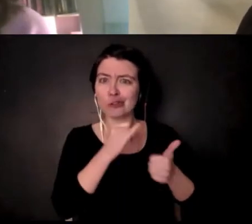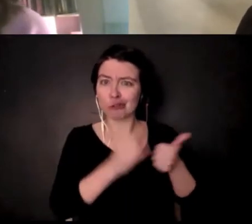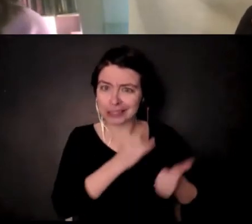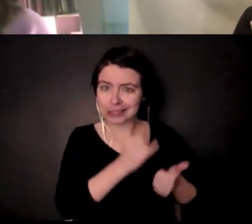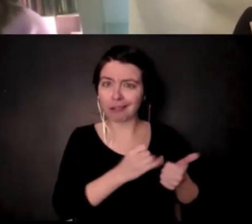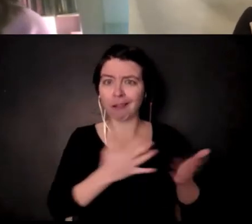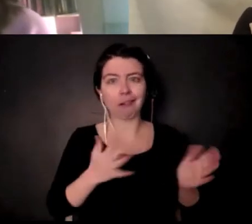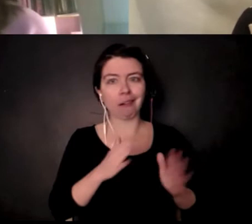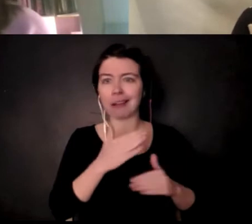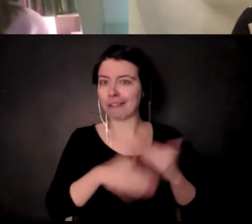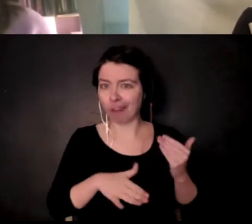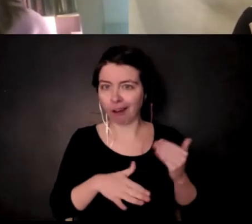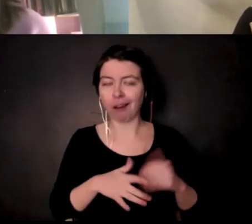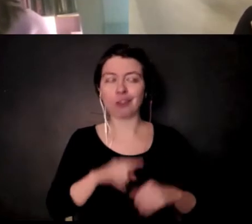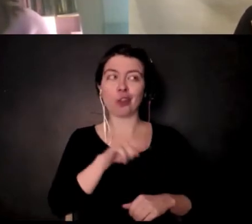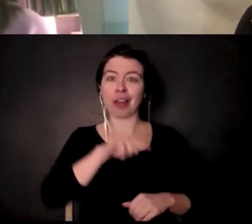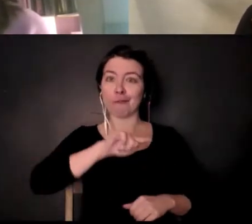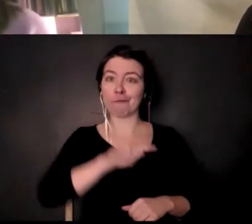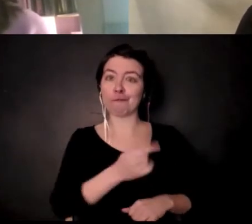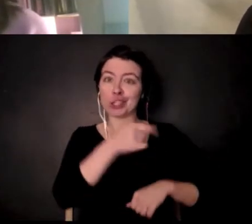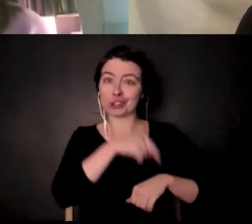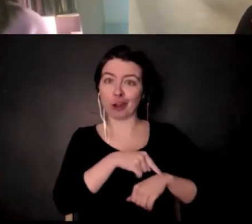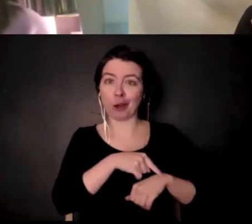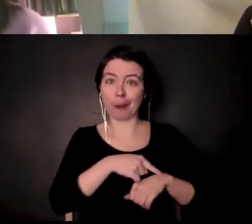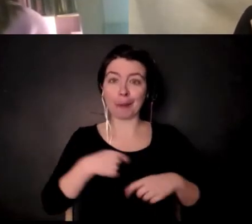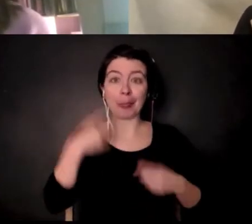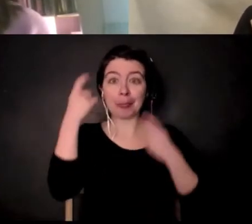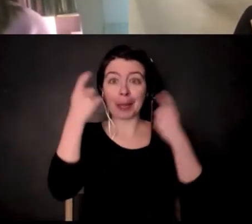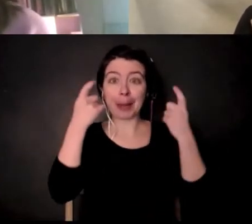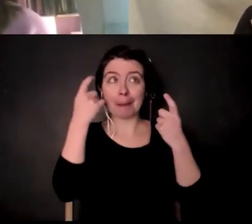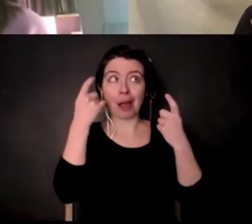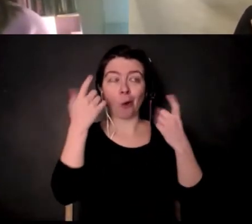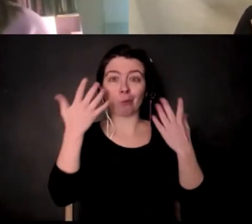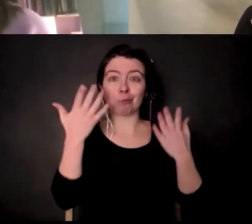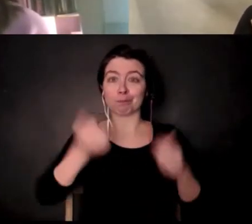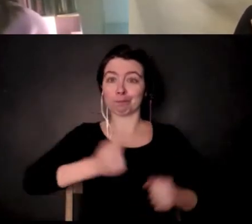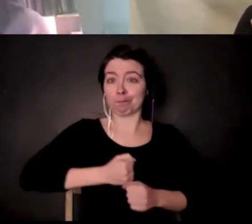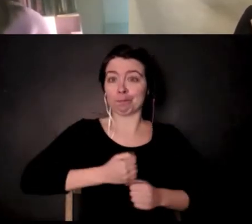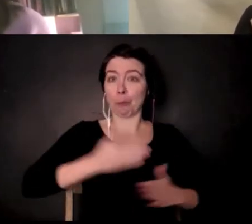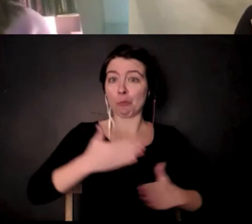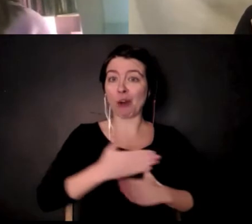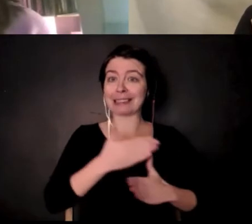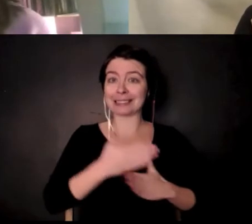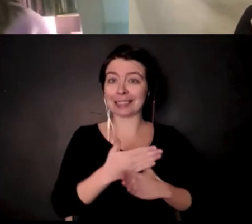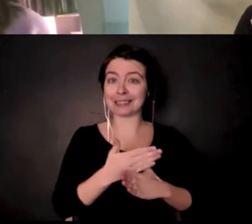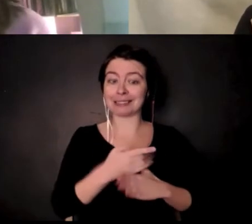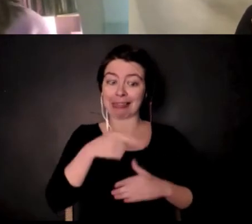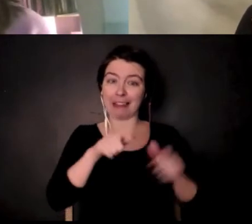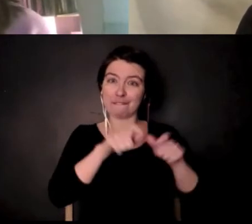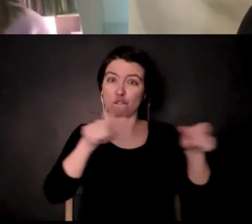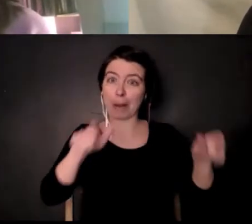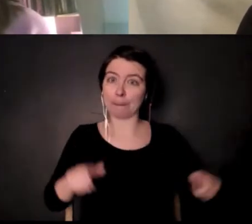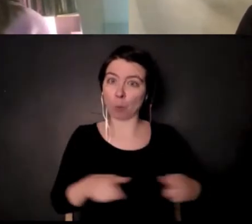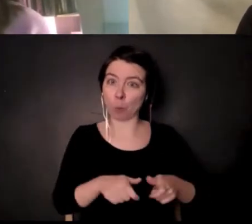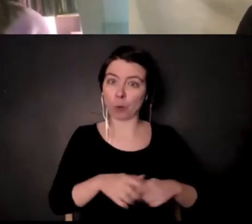was first done in that type of space, and it was like a room that felt like it had